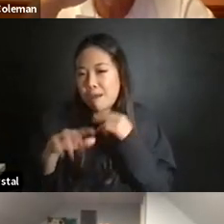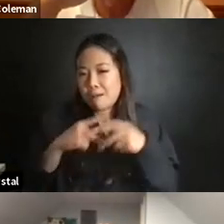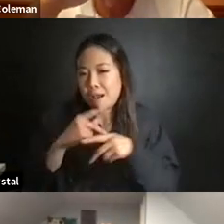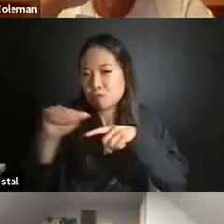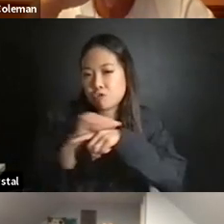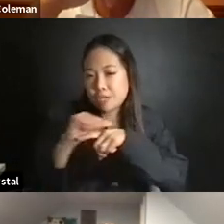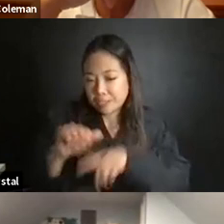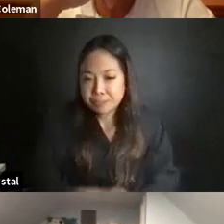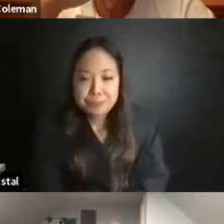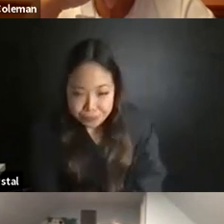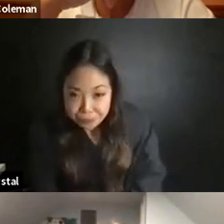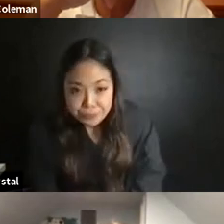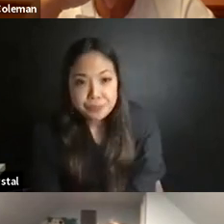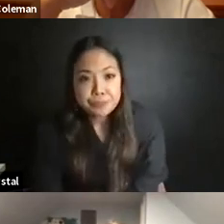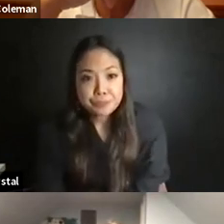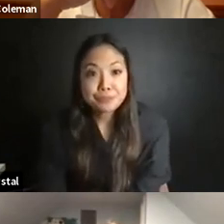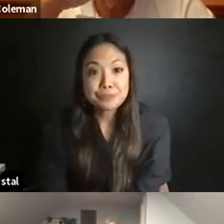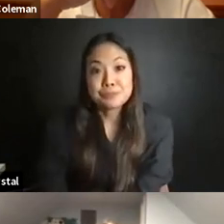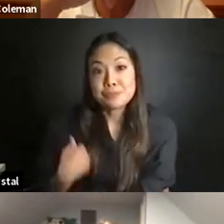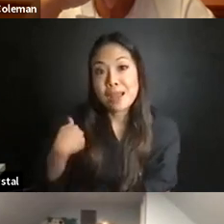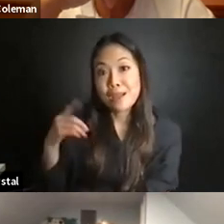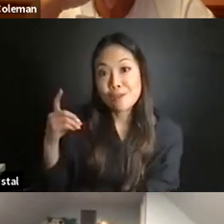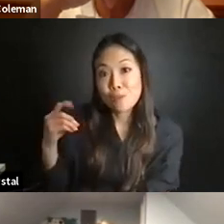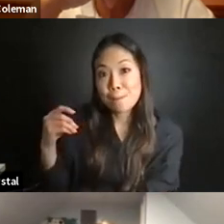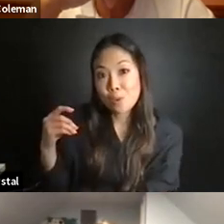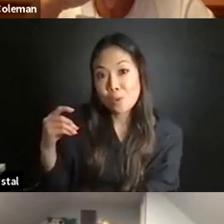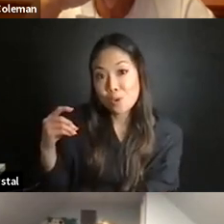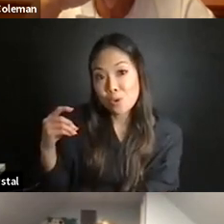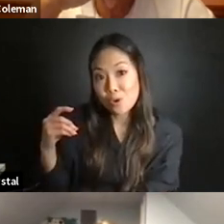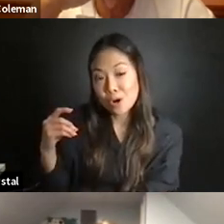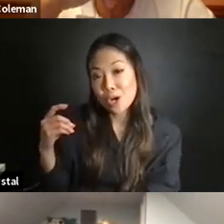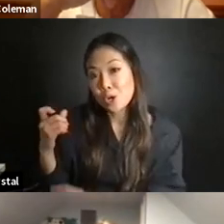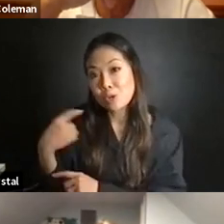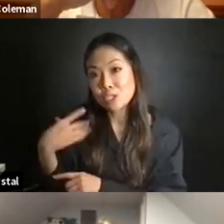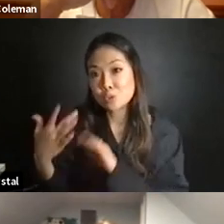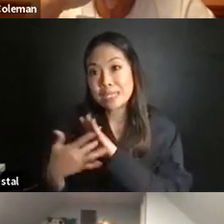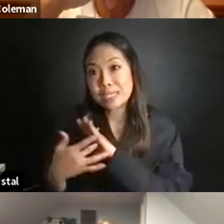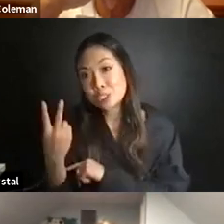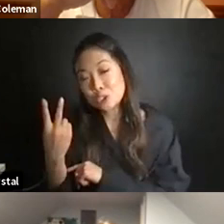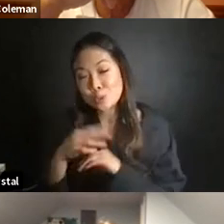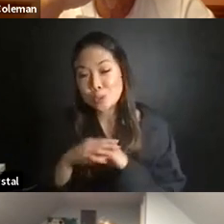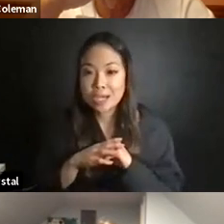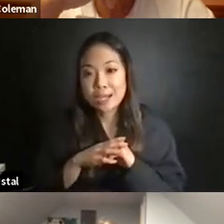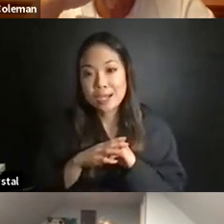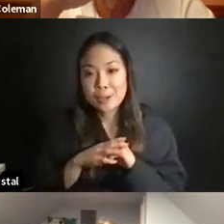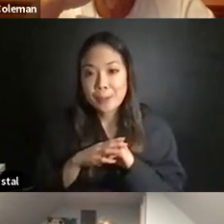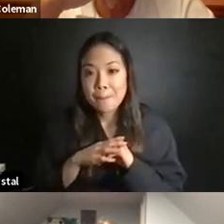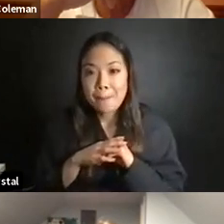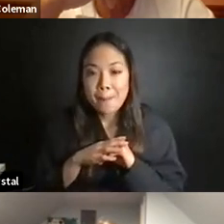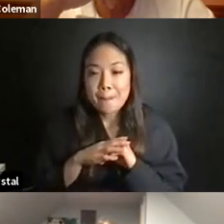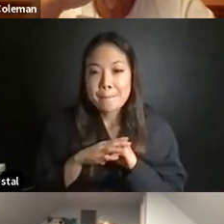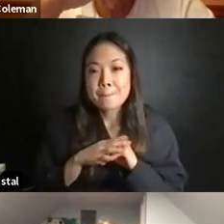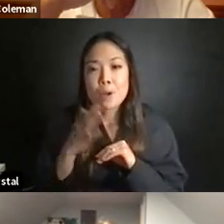um i haven't one more question oh technically two but if time permits one um why is there an option to